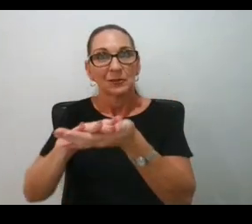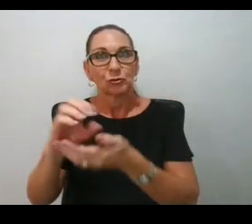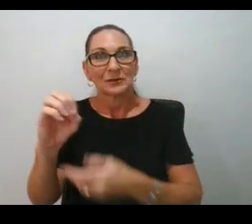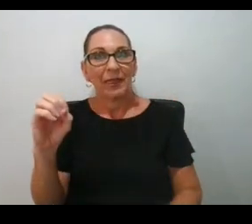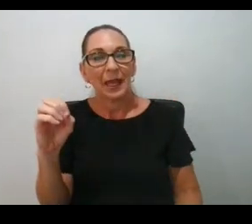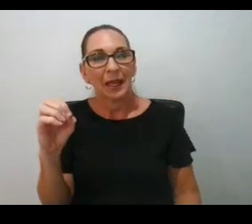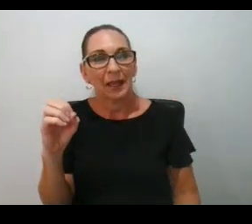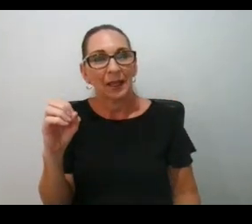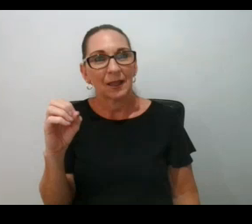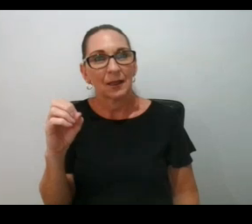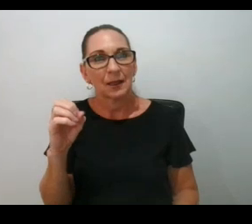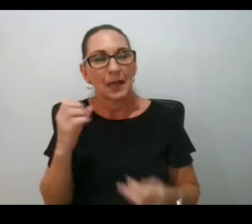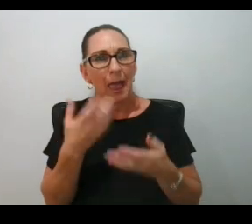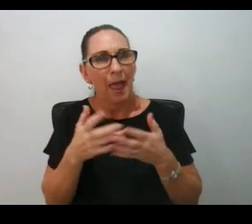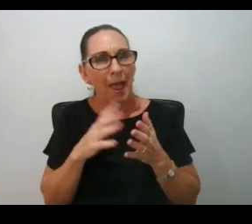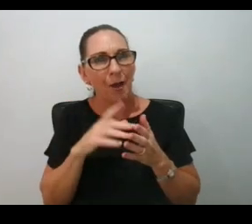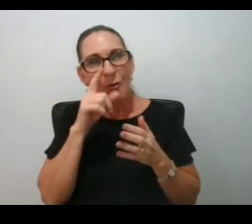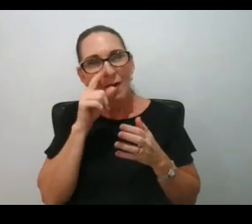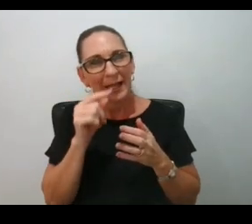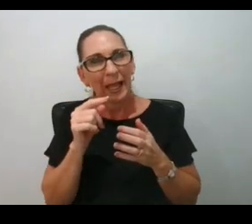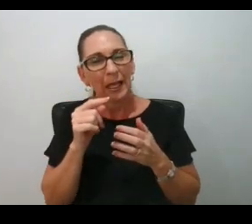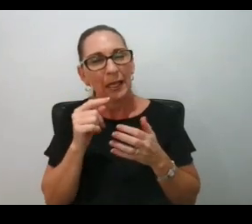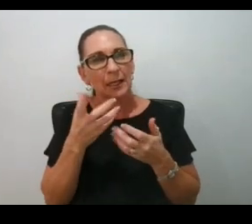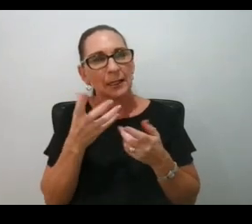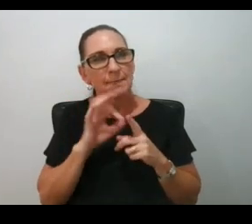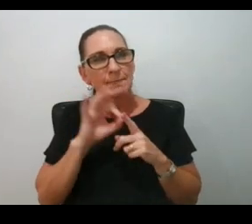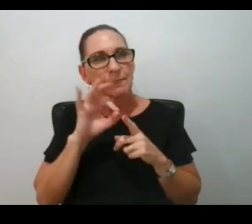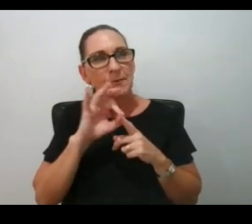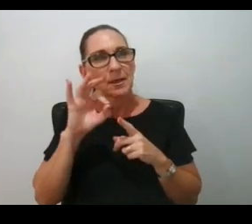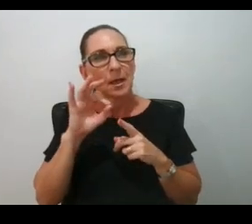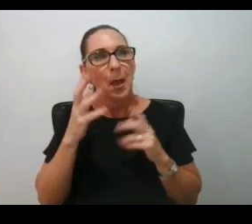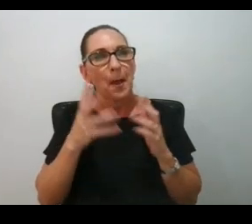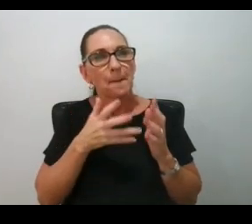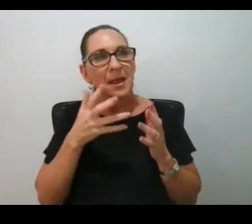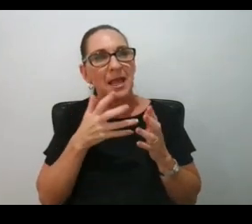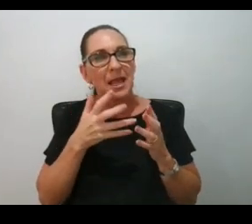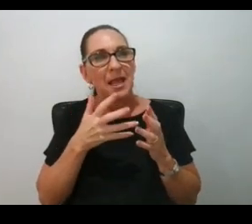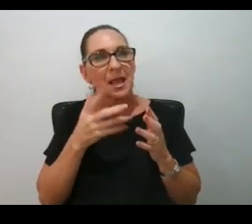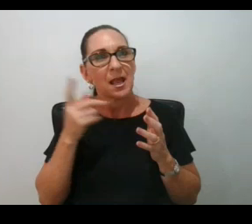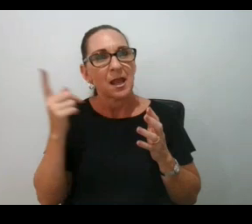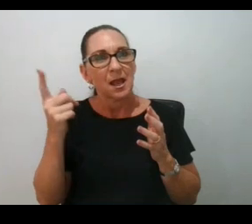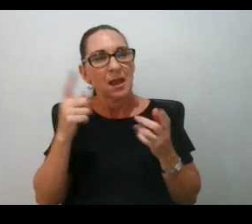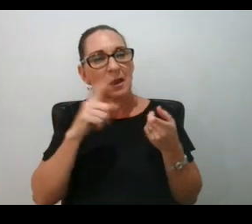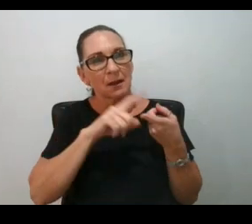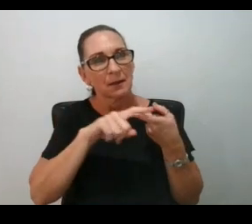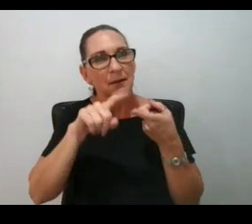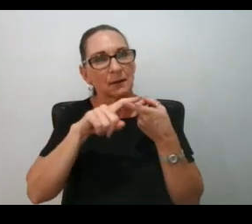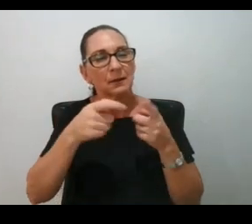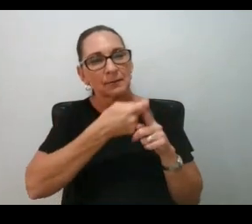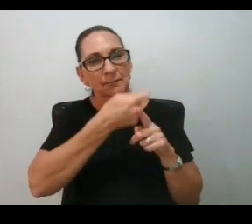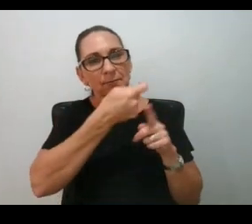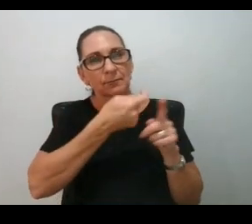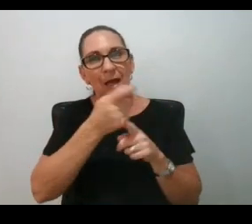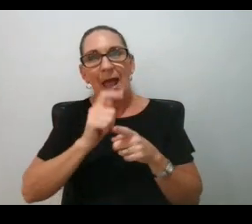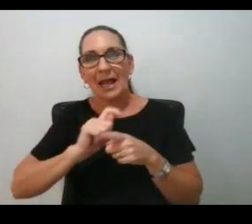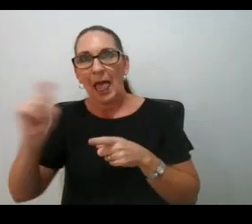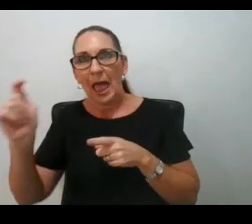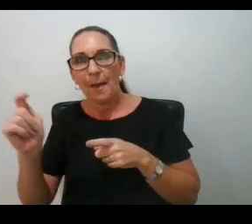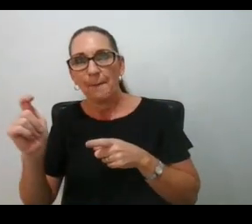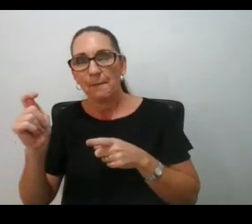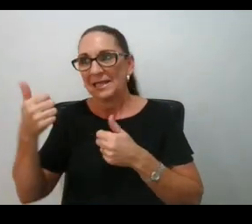And the only way that gets cured is if the payout and the PI claim actually work.